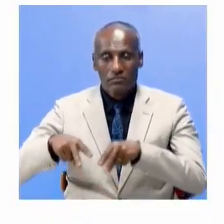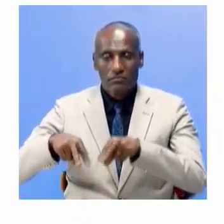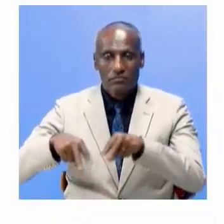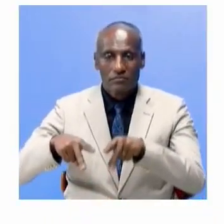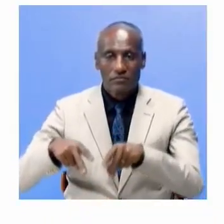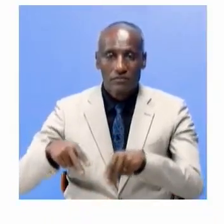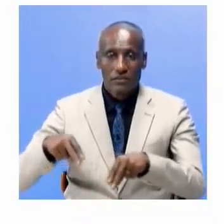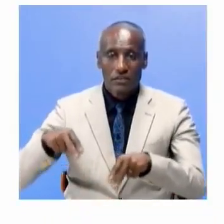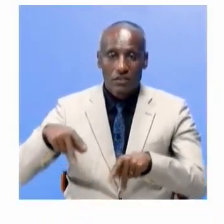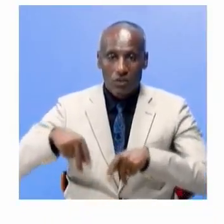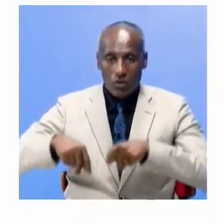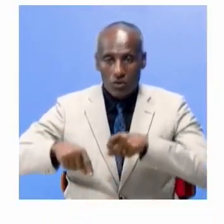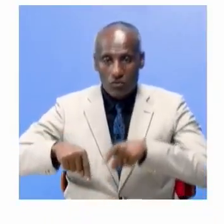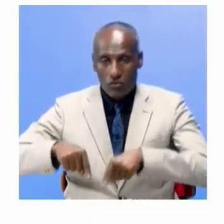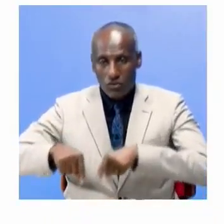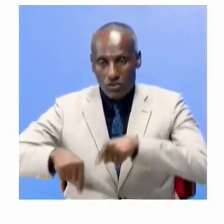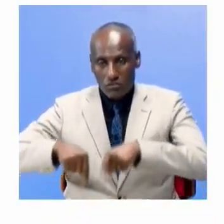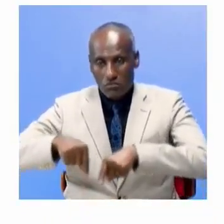on foot